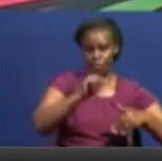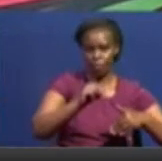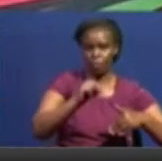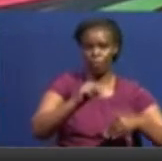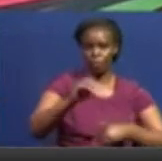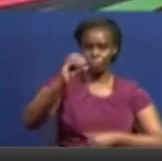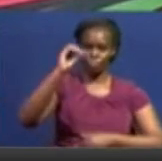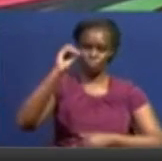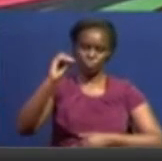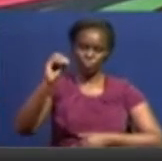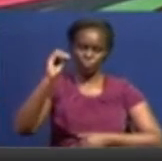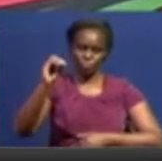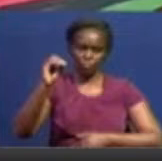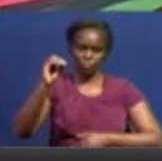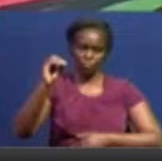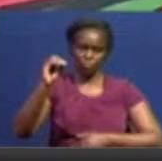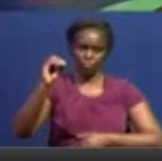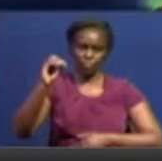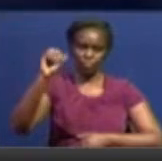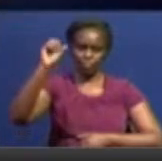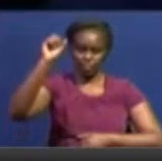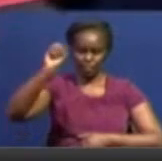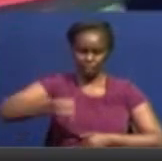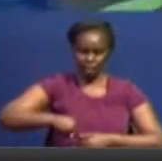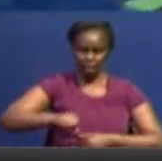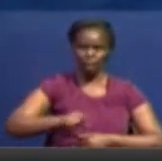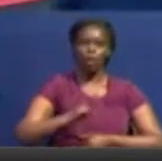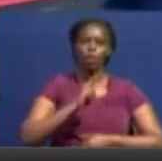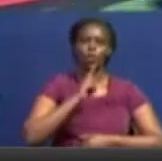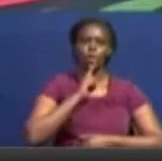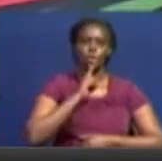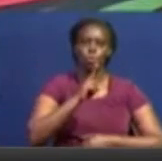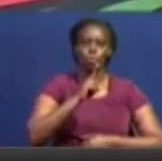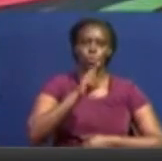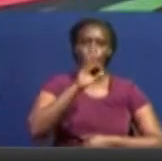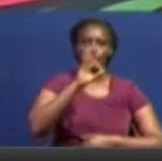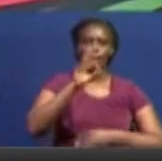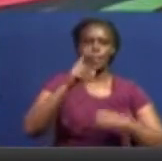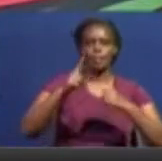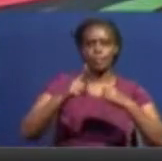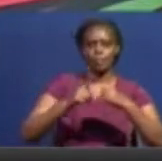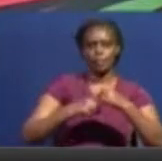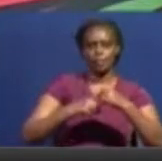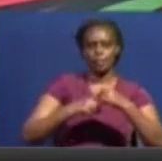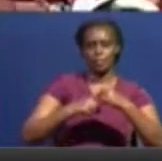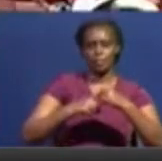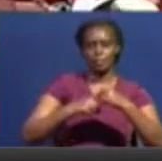nays 0, ayes 236.